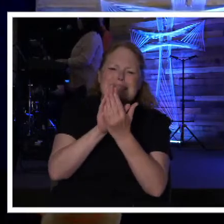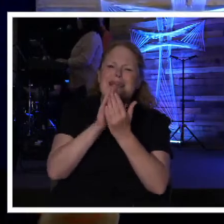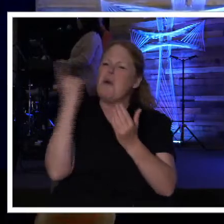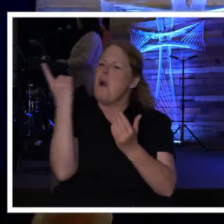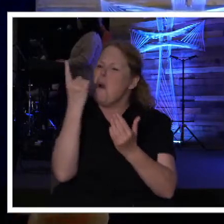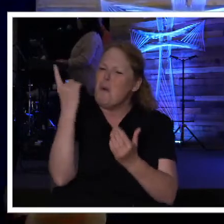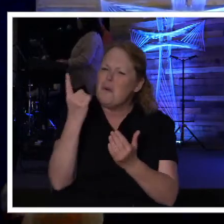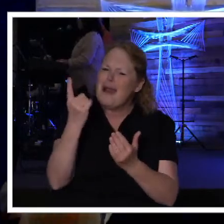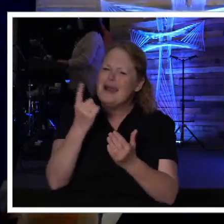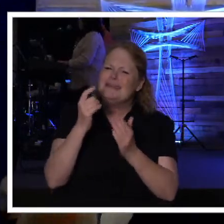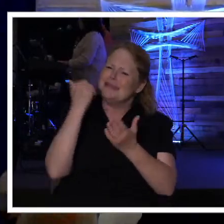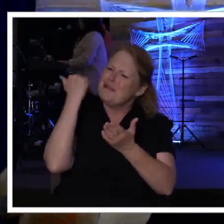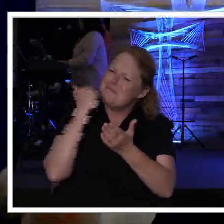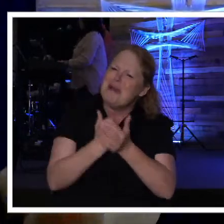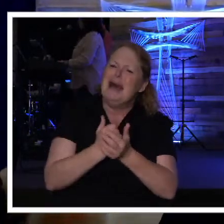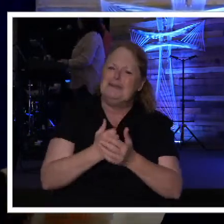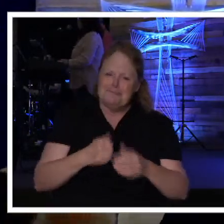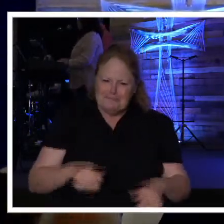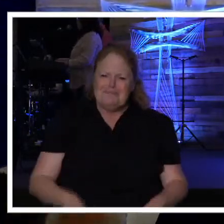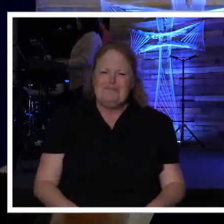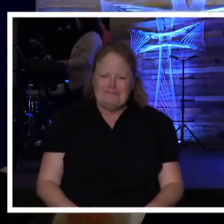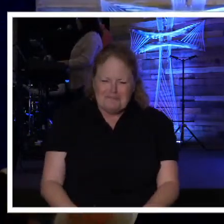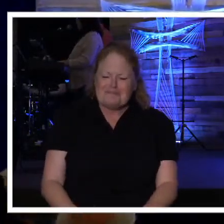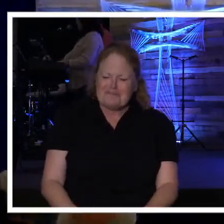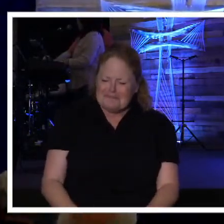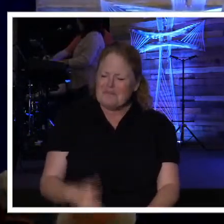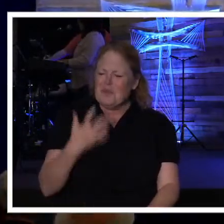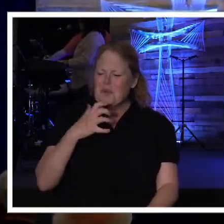Amen. Amen. Amen.